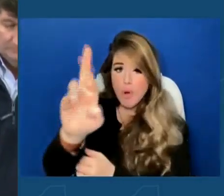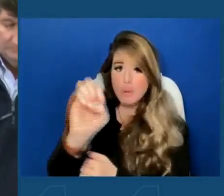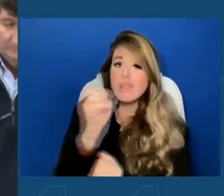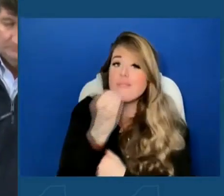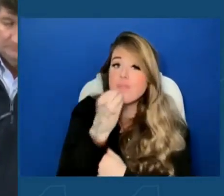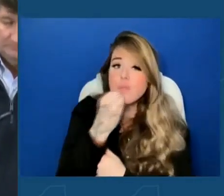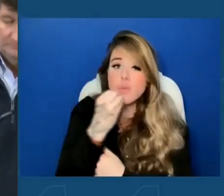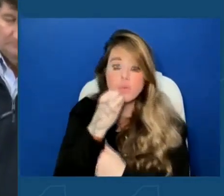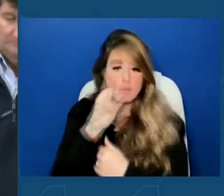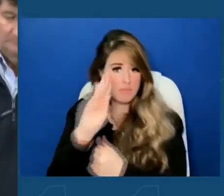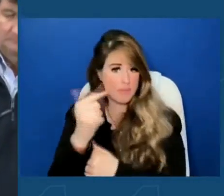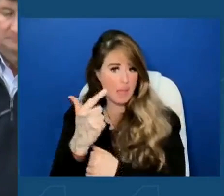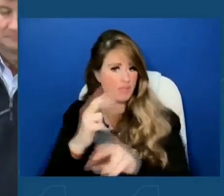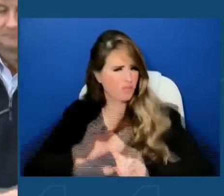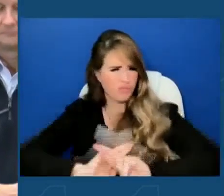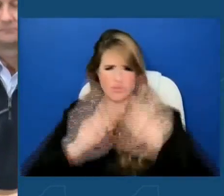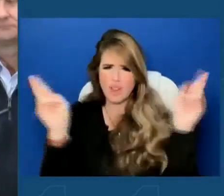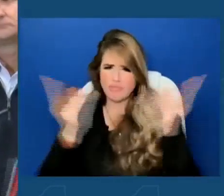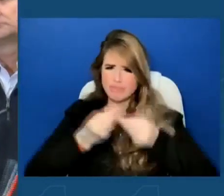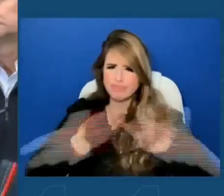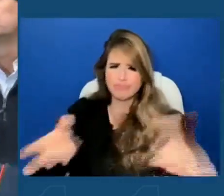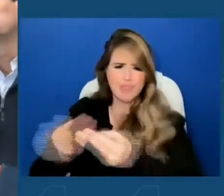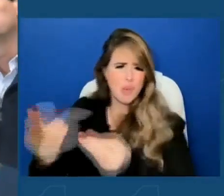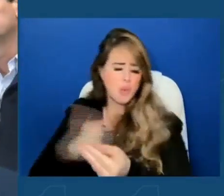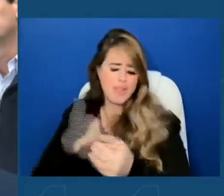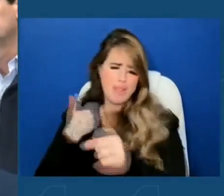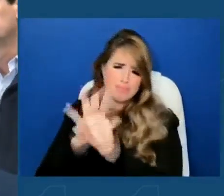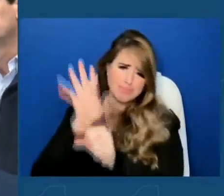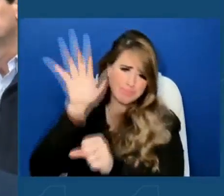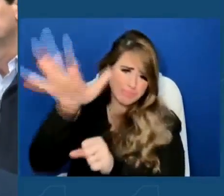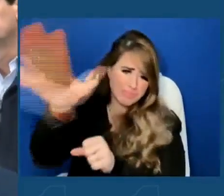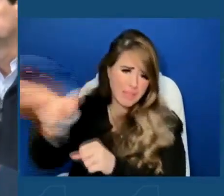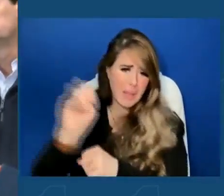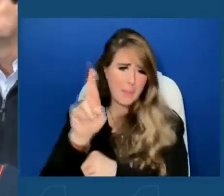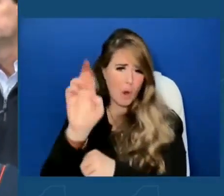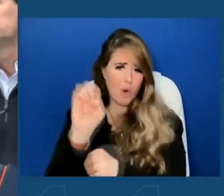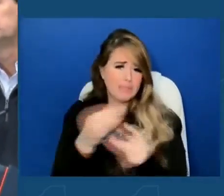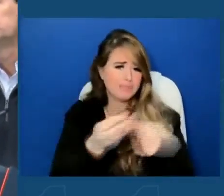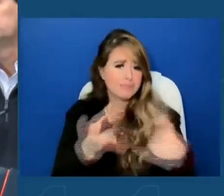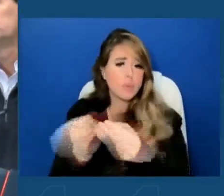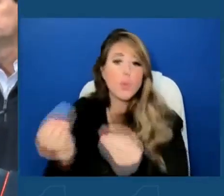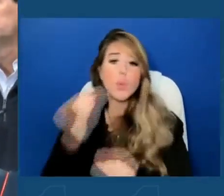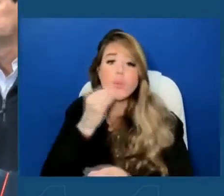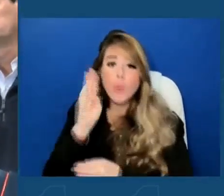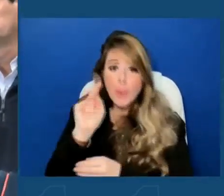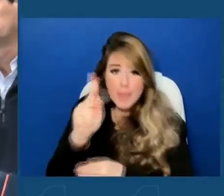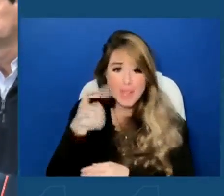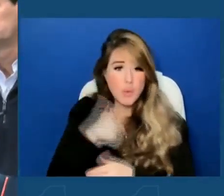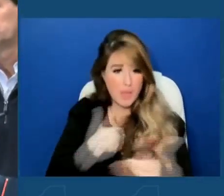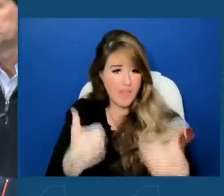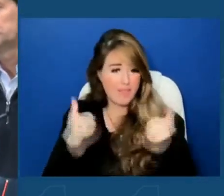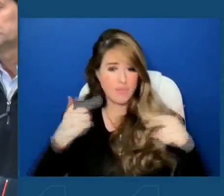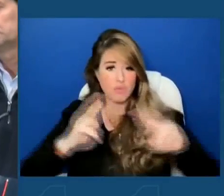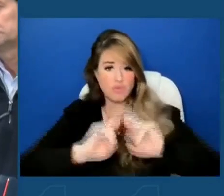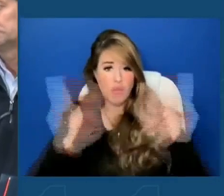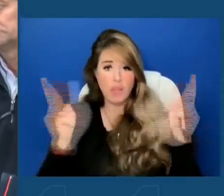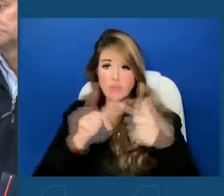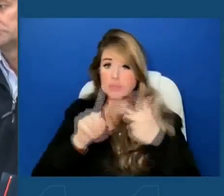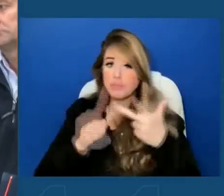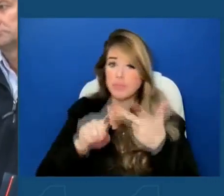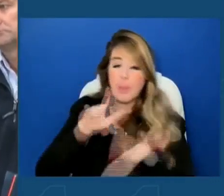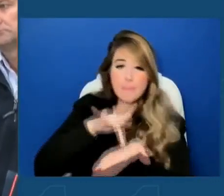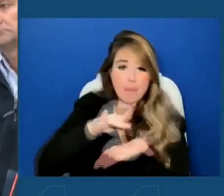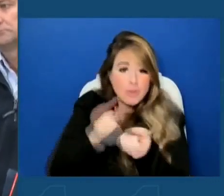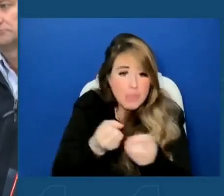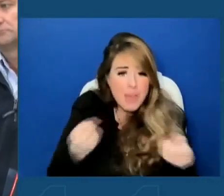where I used to live, has thousands of MREs ready to be distributed to food banks and to get for people, medical supplies. So you're